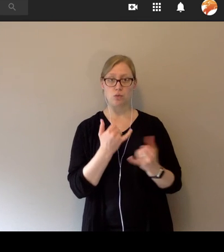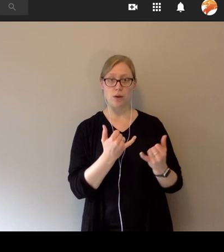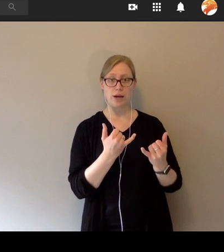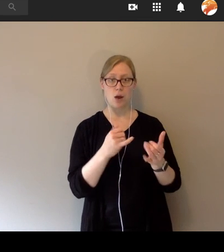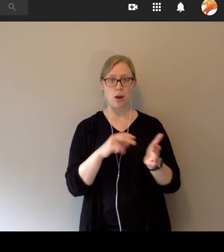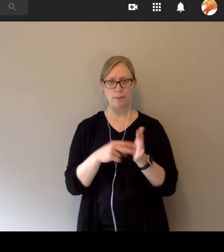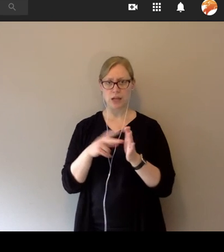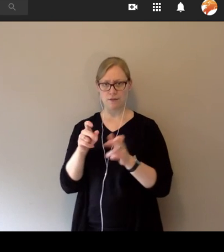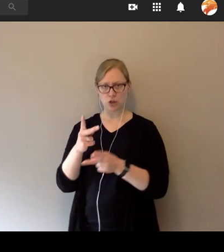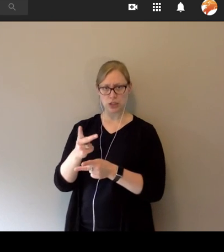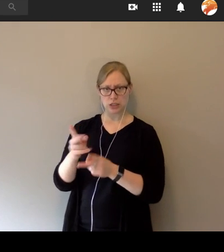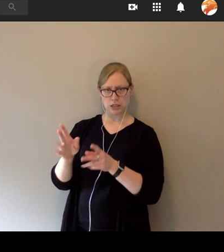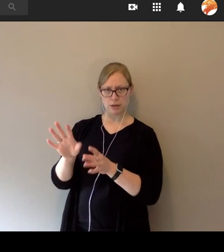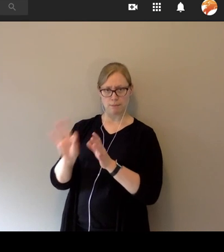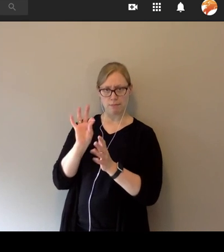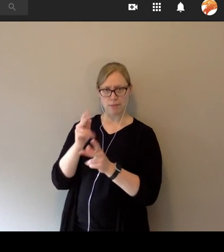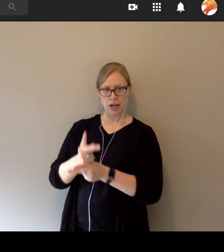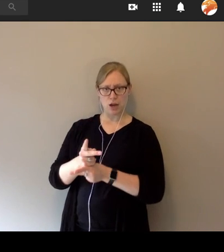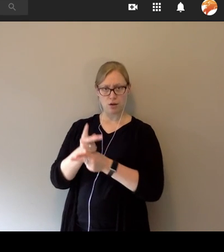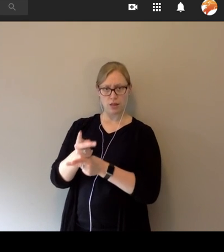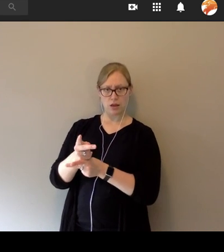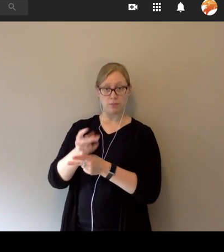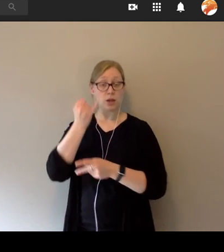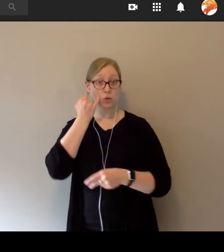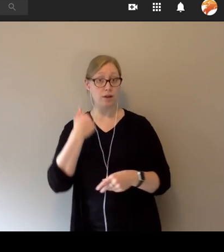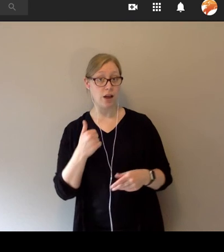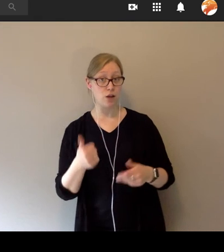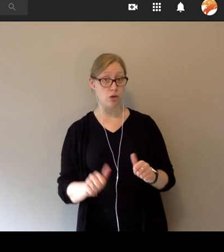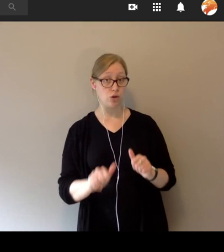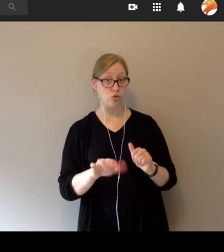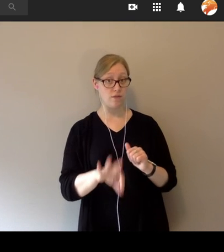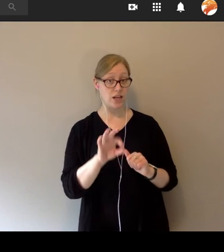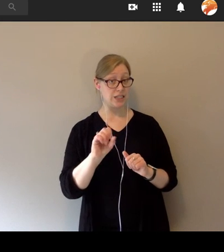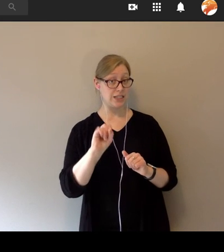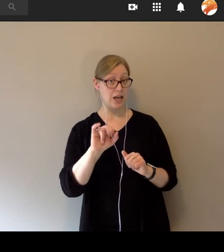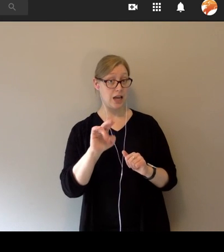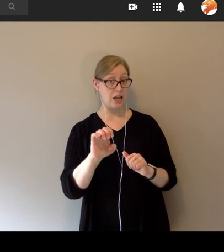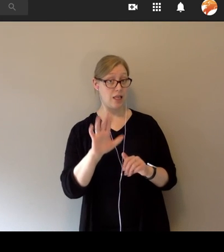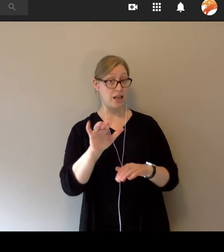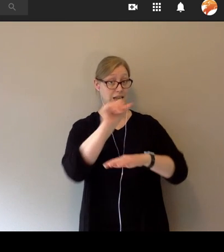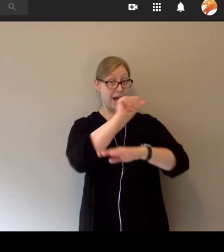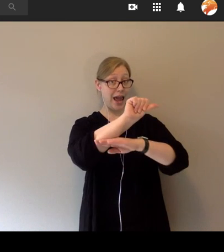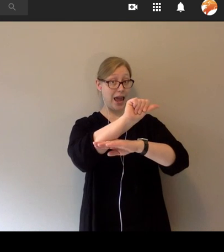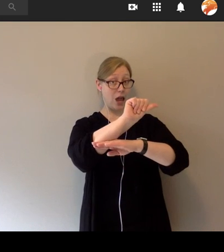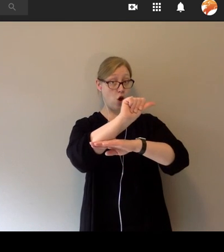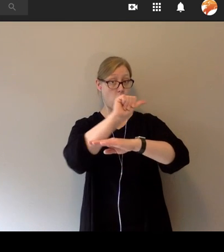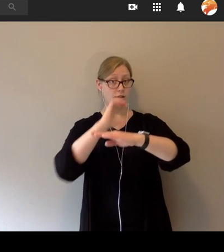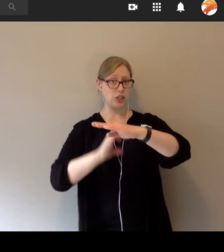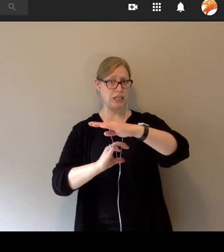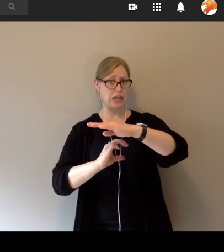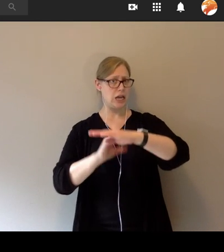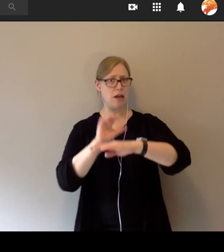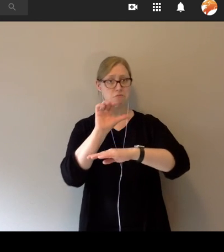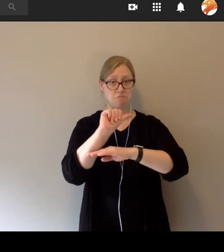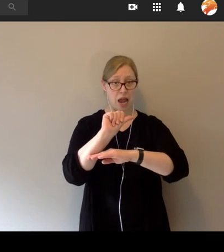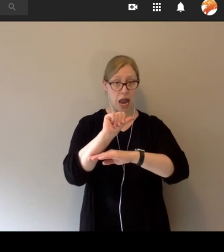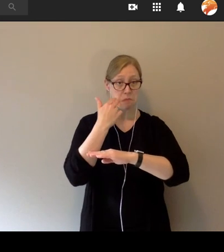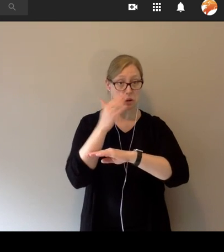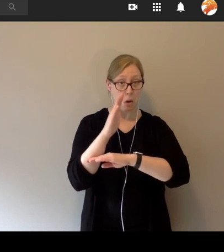I tried to find the sine, for example, that's A over C. Well, that's two things I don't know. So we're going to start